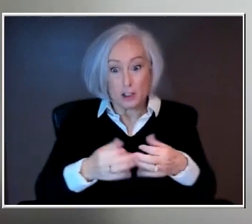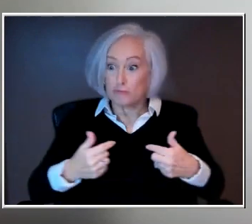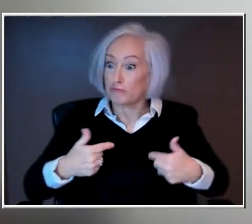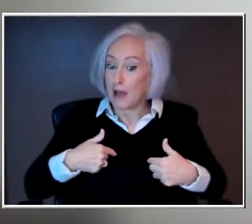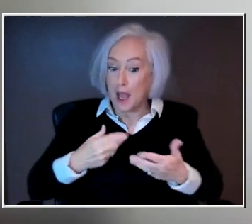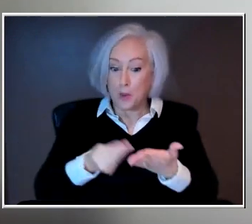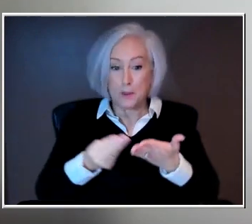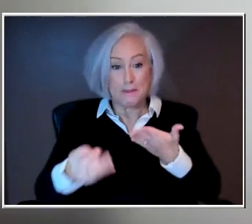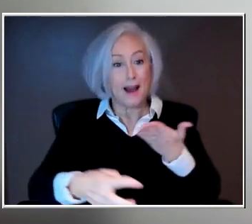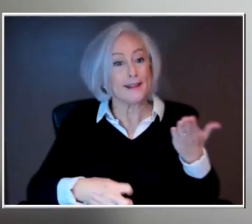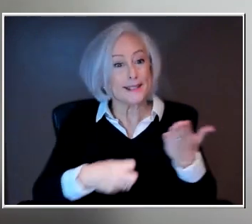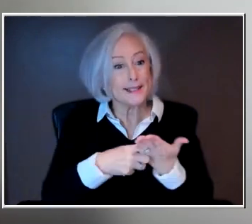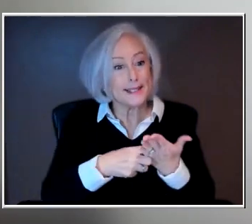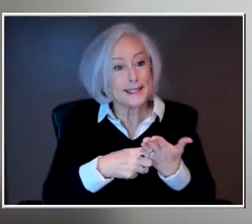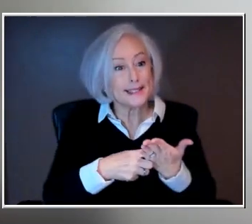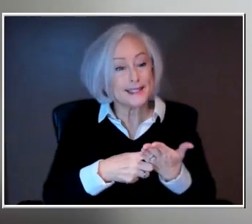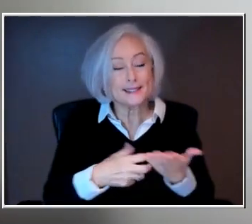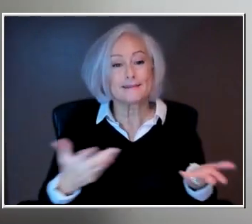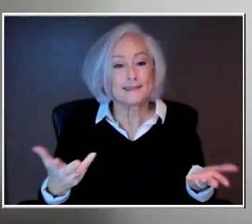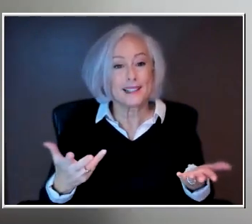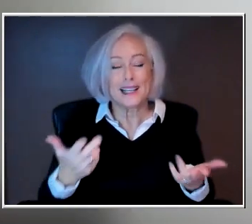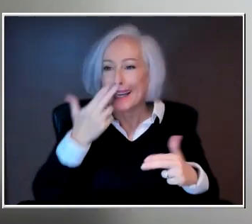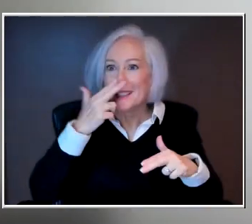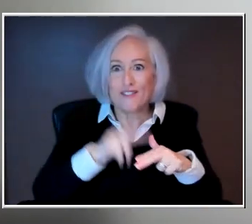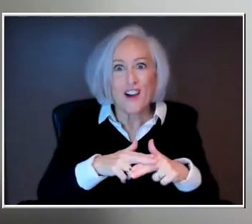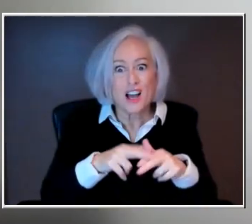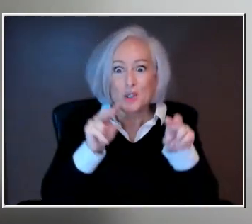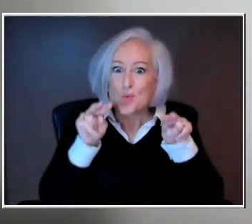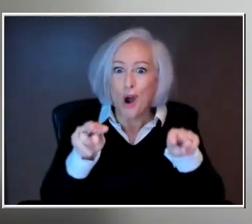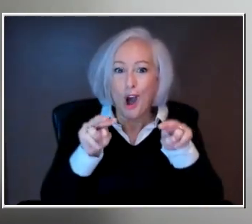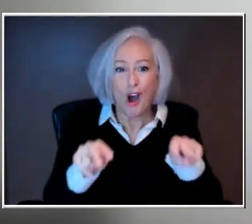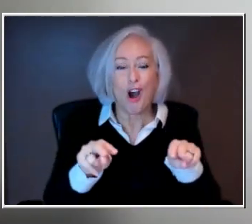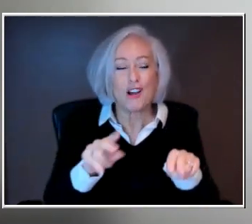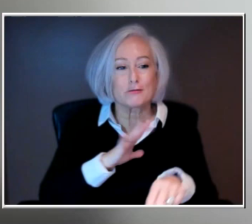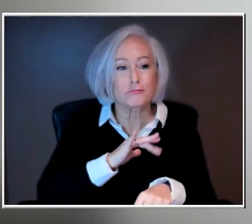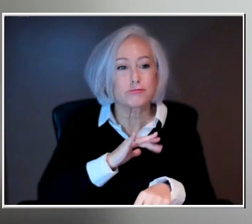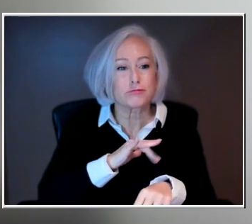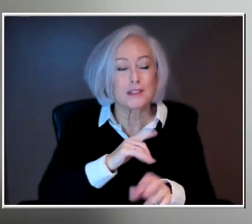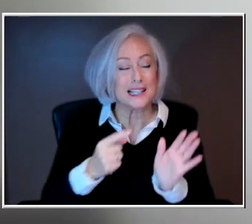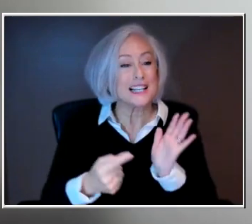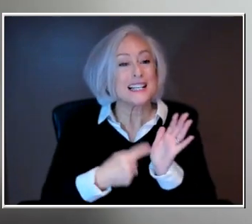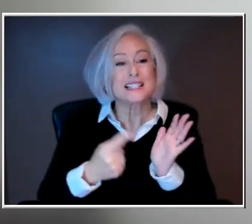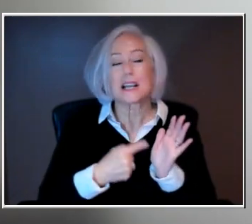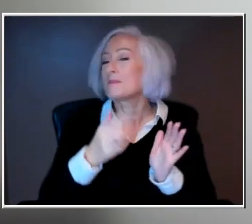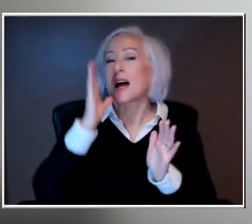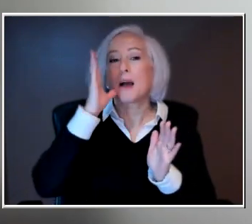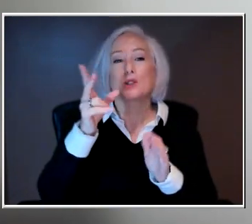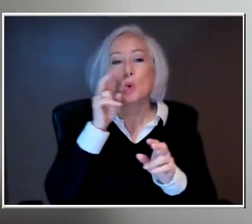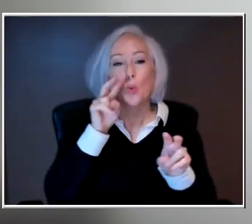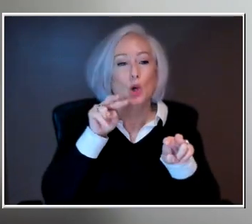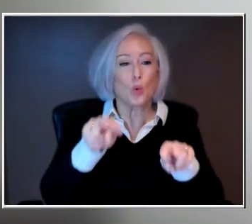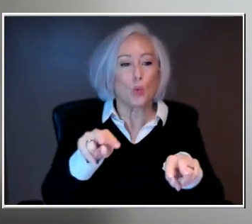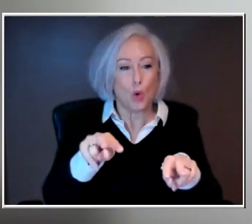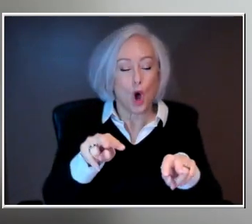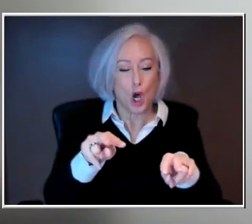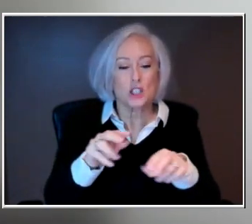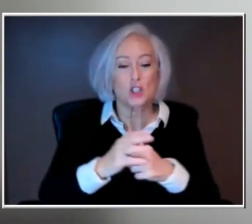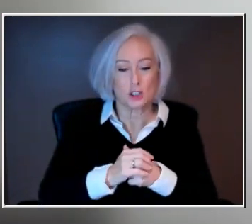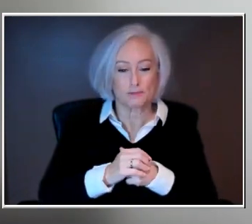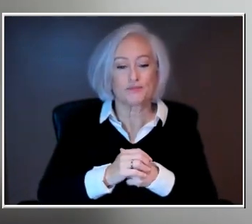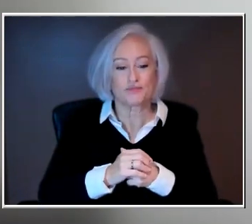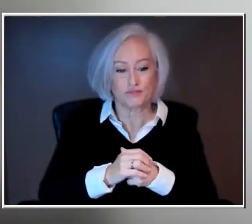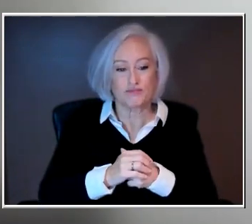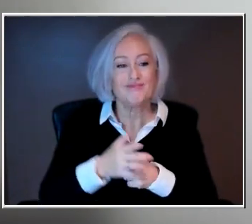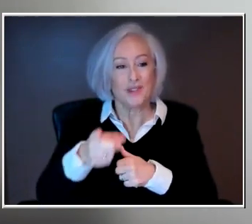because it's just too fun to watch these guys. And sometimes you'll watch these guys, as JP was talking about, when they